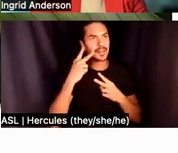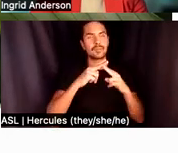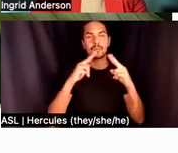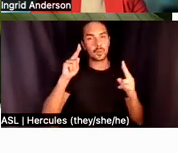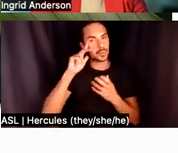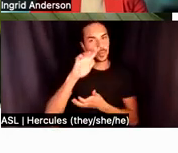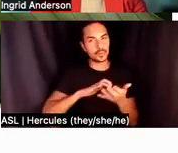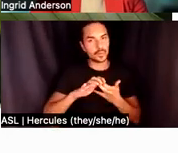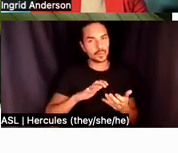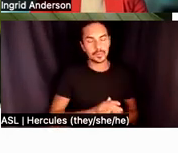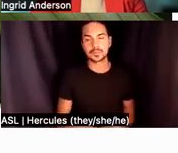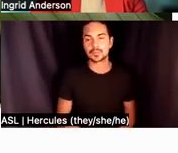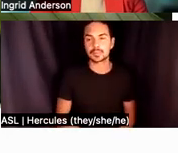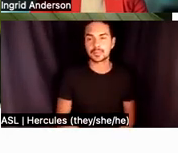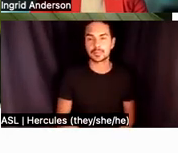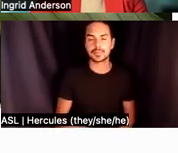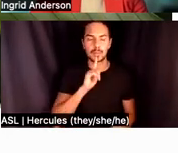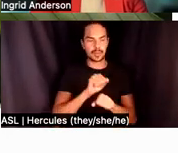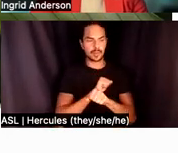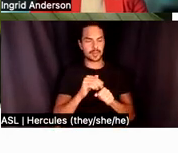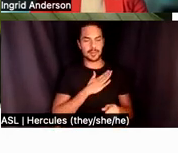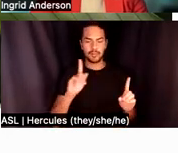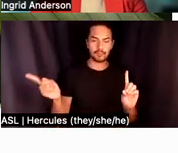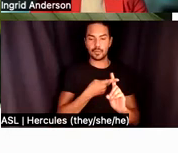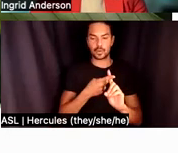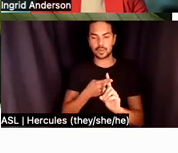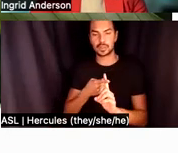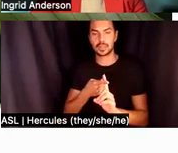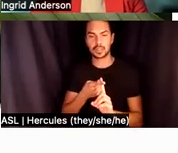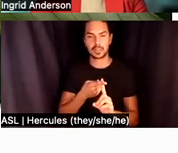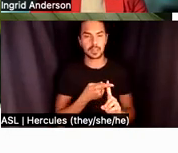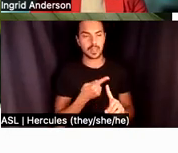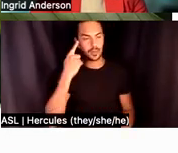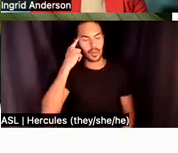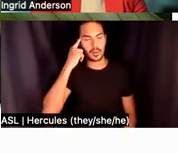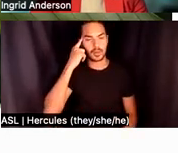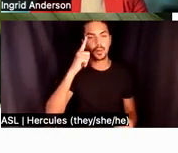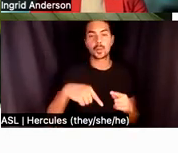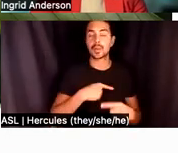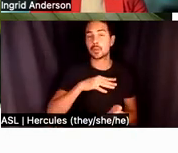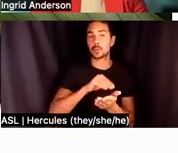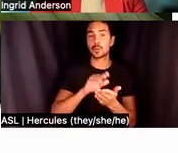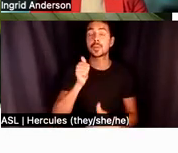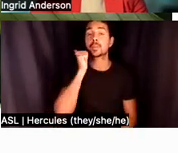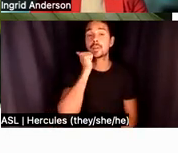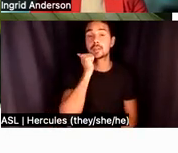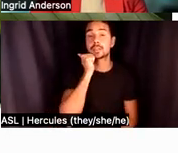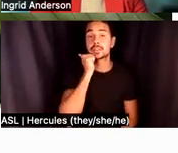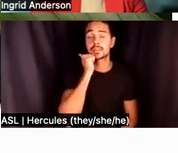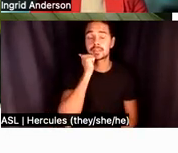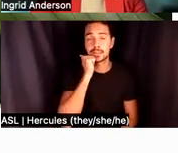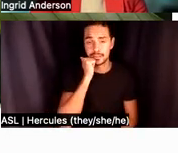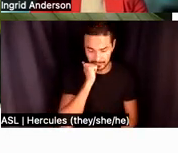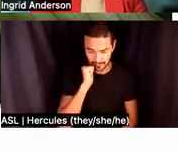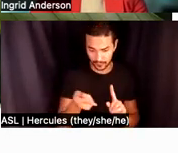first two, actually one of my first like thought, like when I was learning about periods, I was very confused like when I got mine,